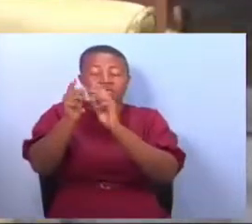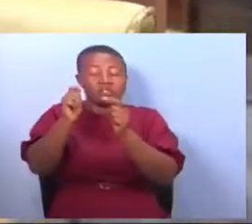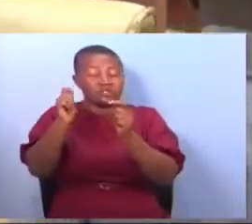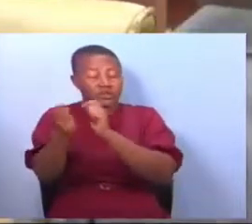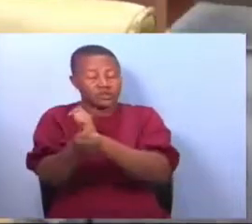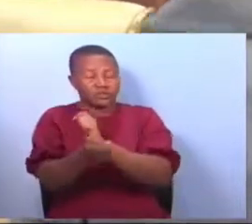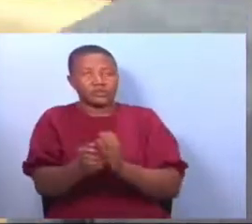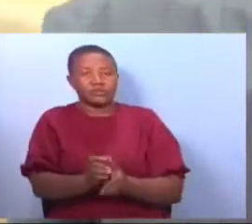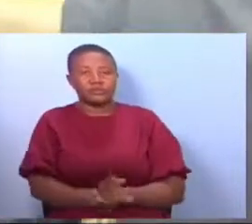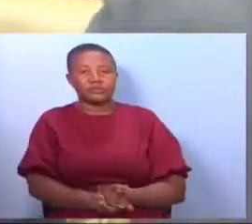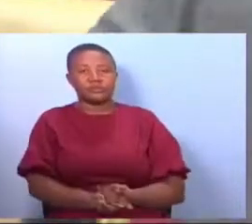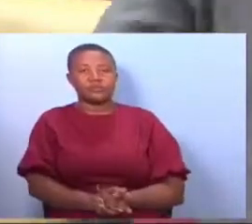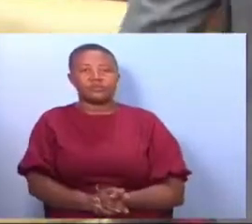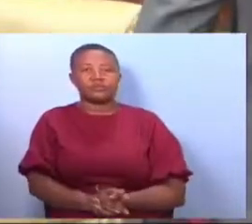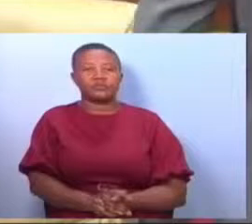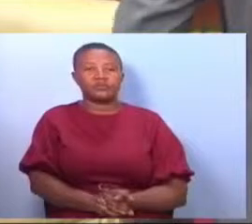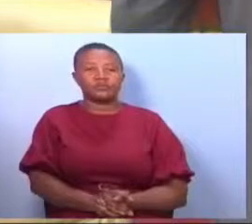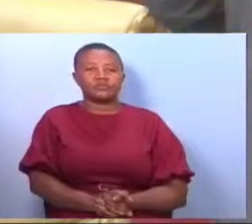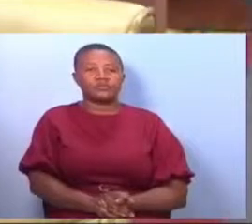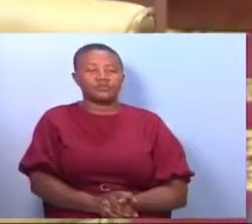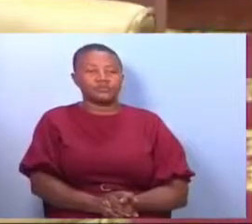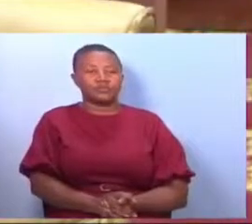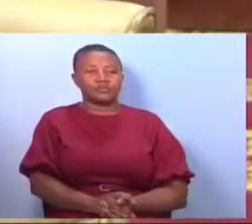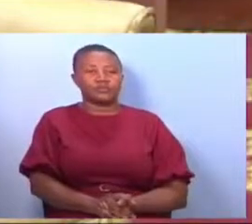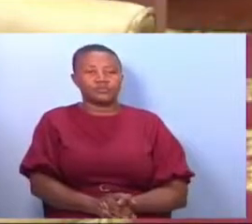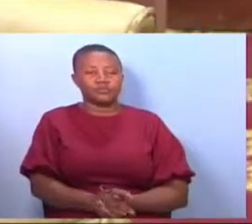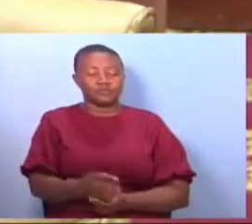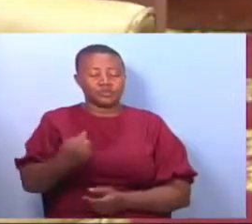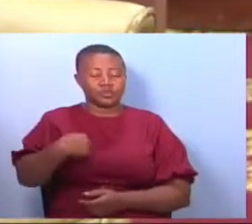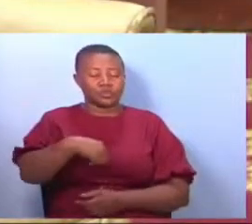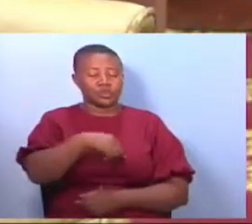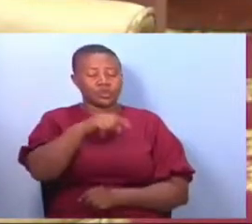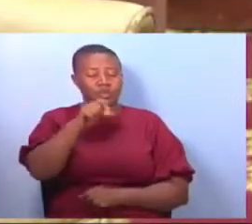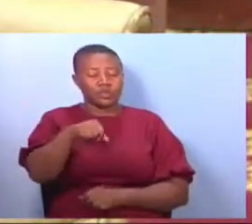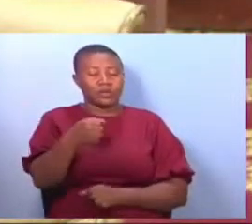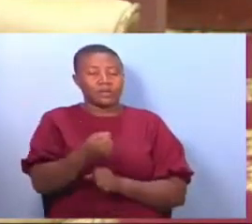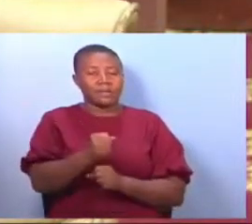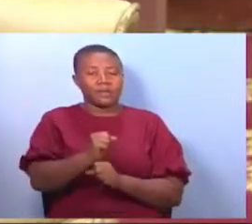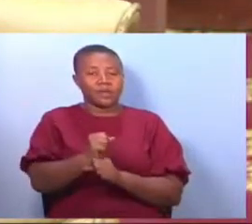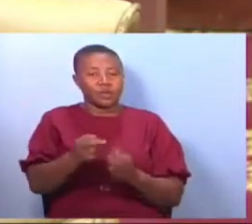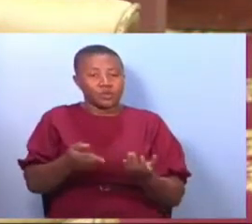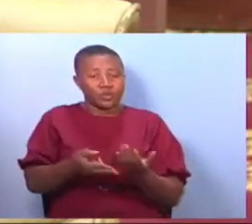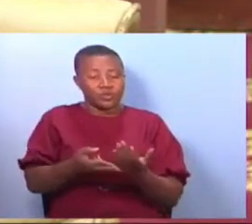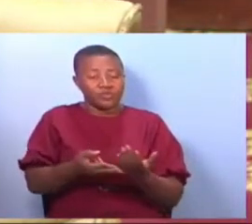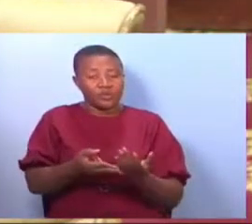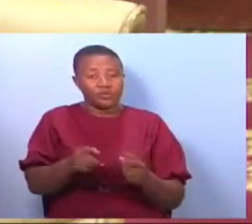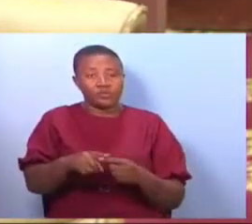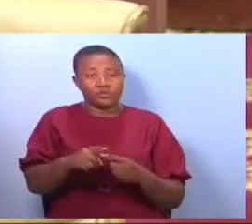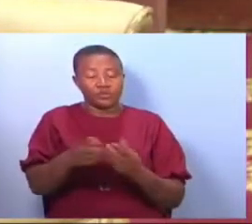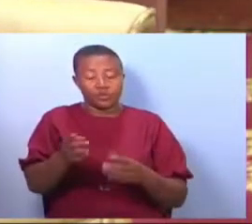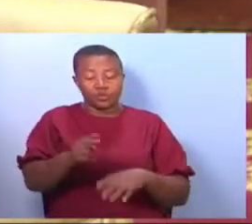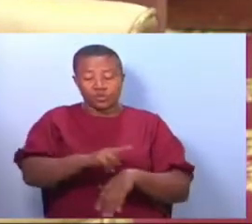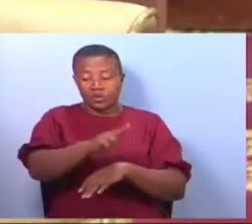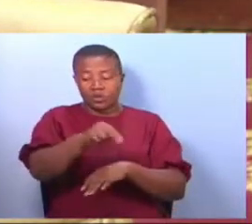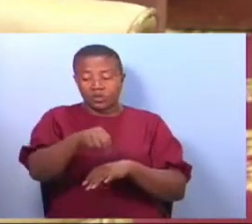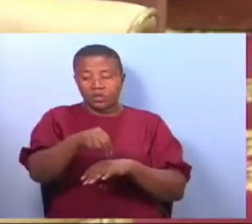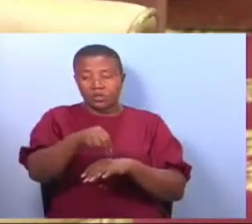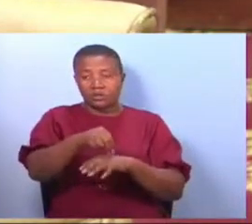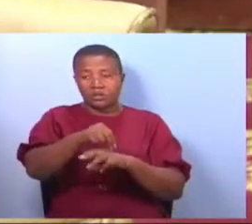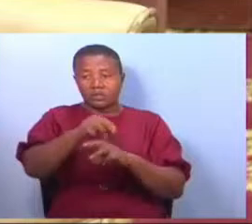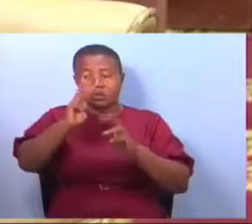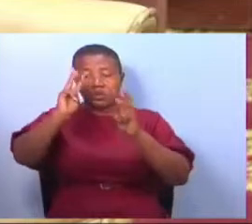Speaker, we can make reference to the National Climate Change Policy